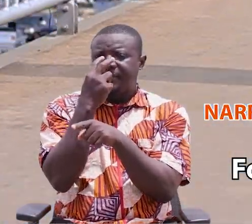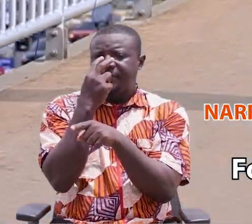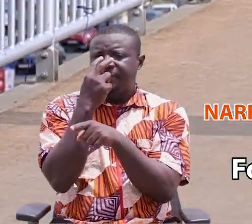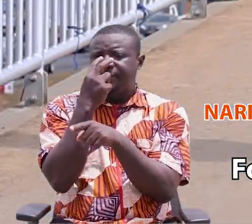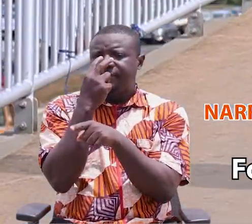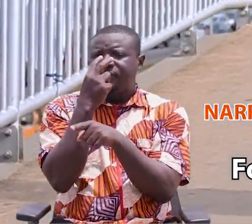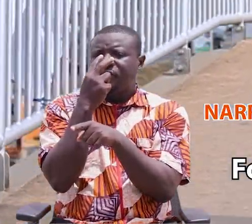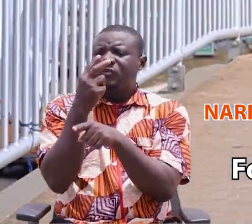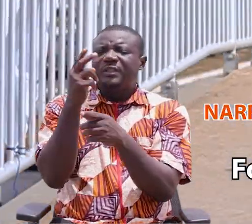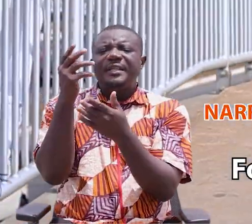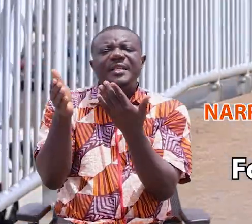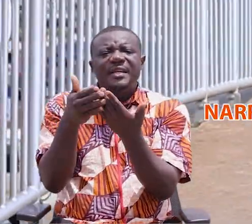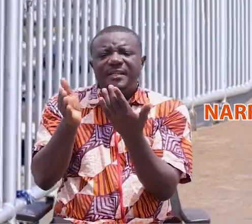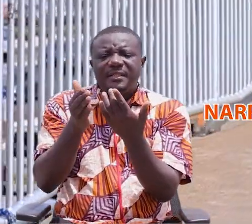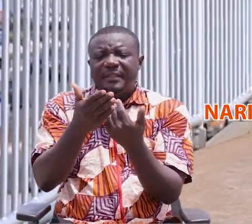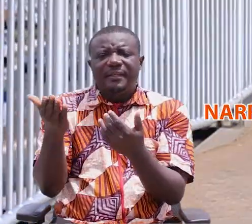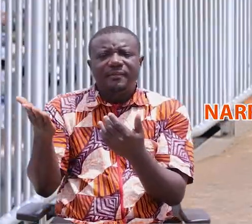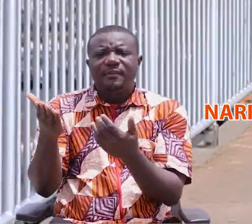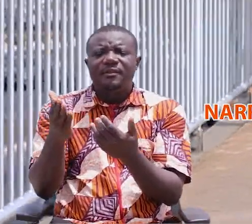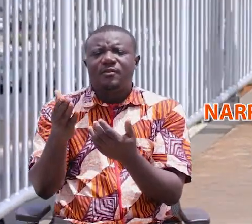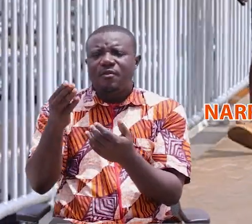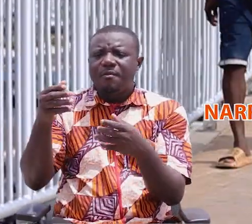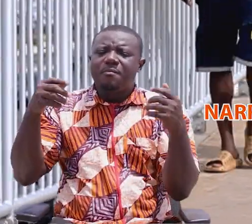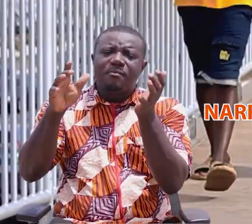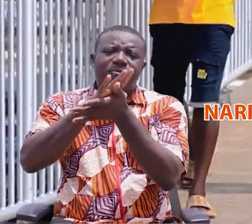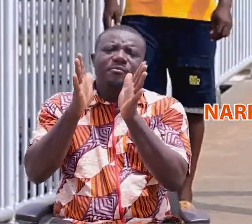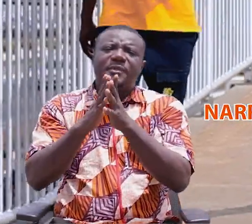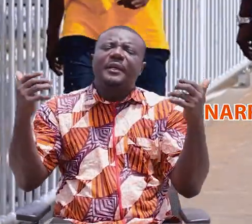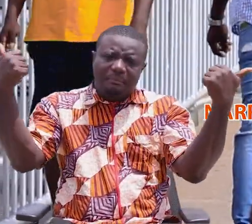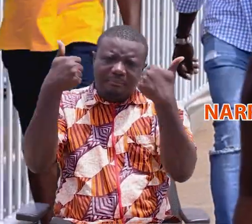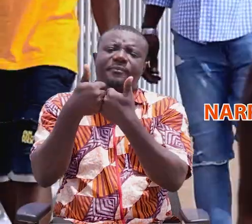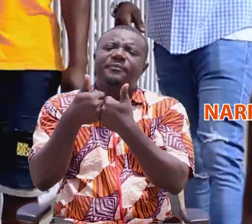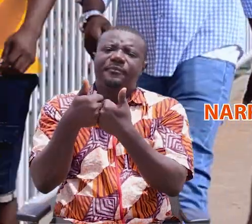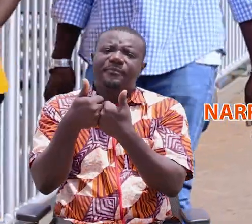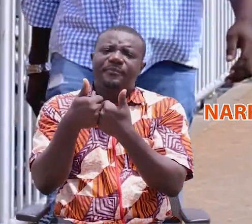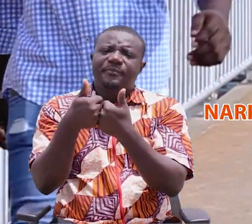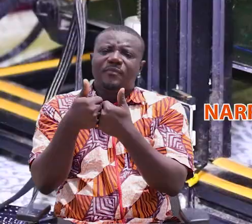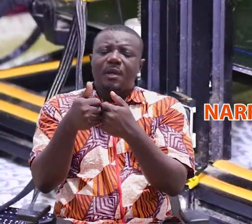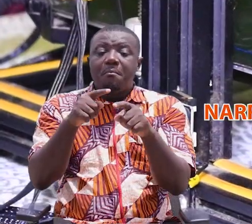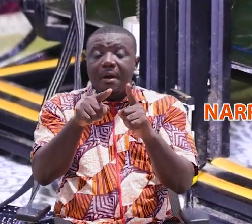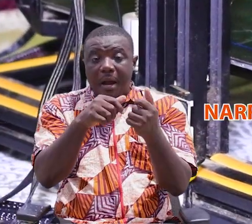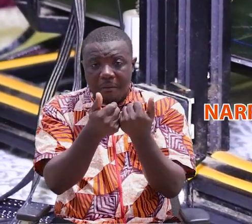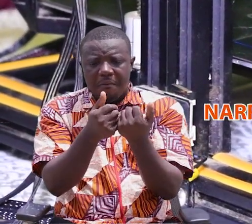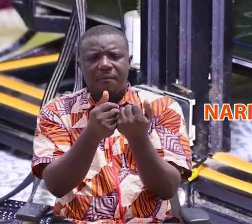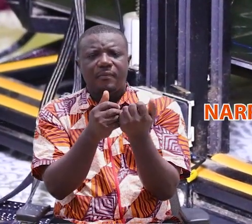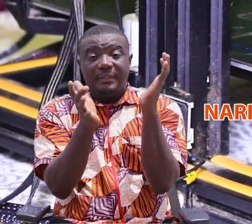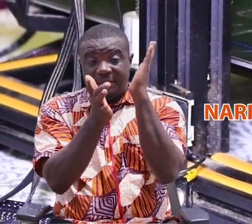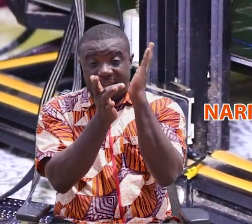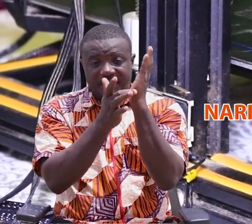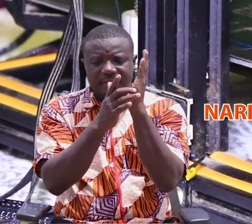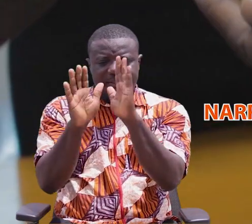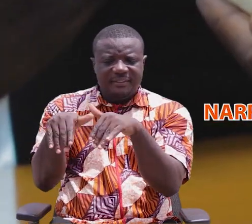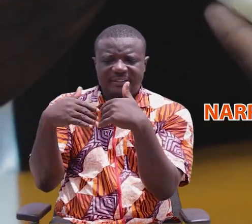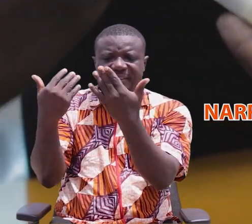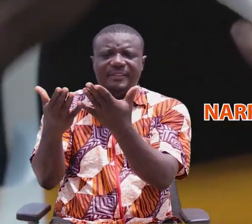blind or visually impaired, simple routines can present significant challenges. But what if